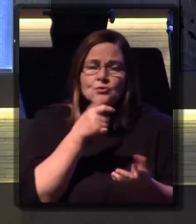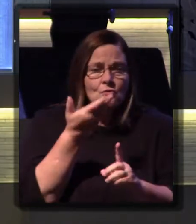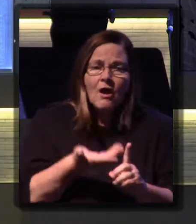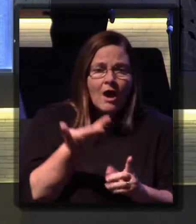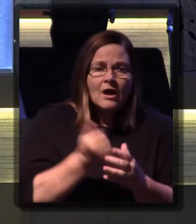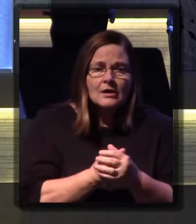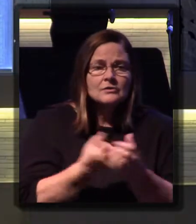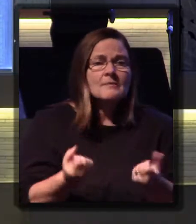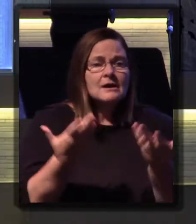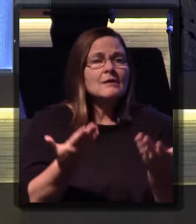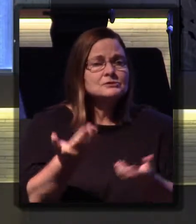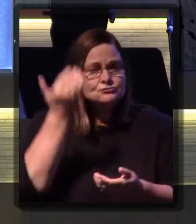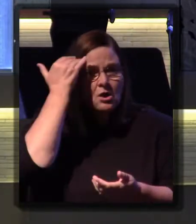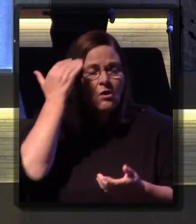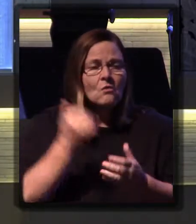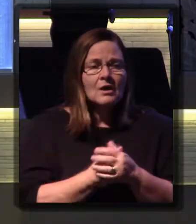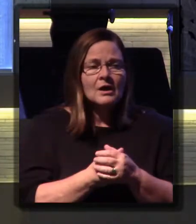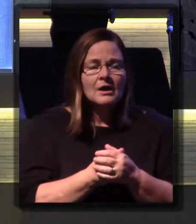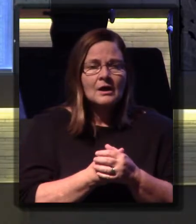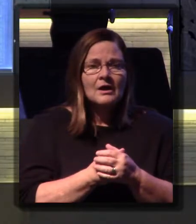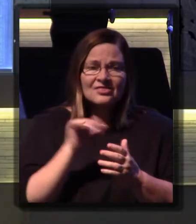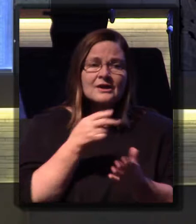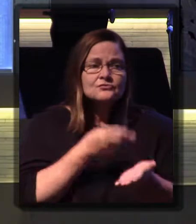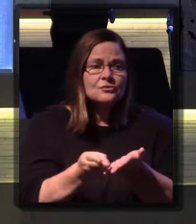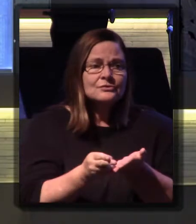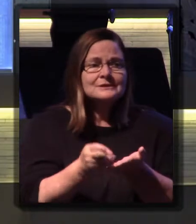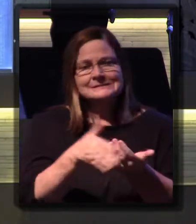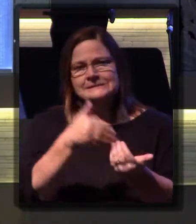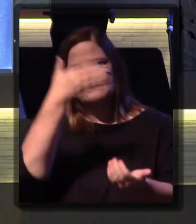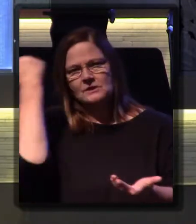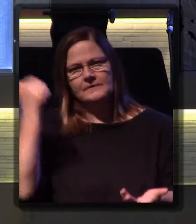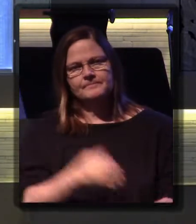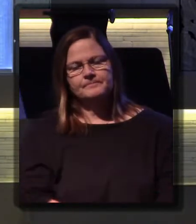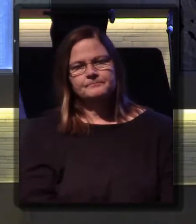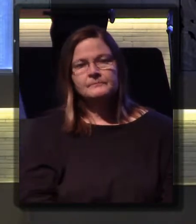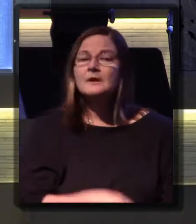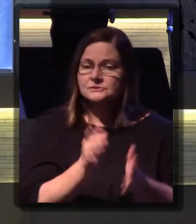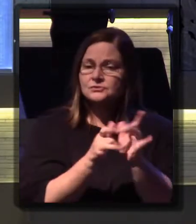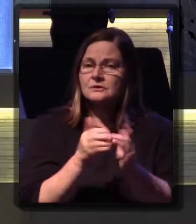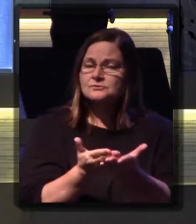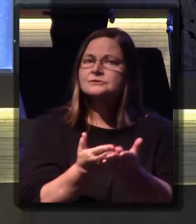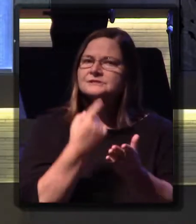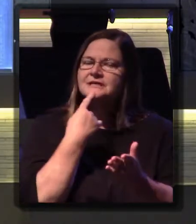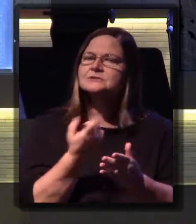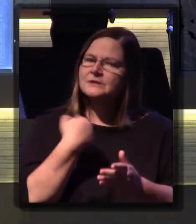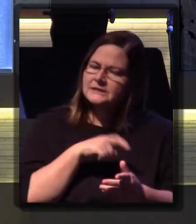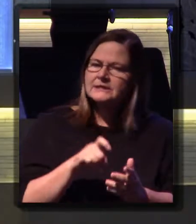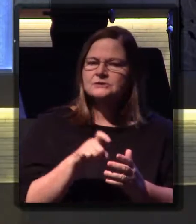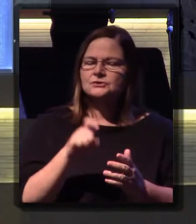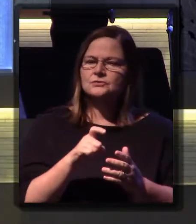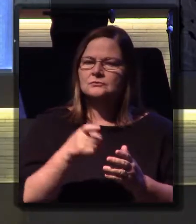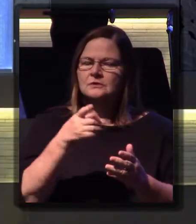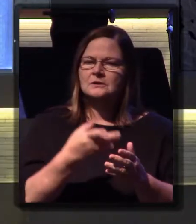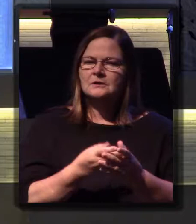over and over and over again, no matter who you are, no matter how much you learn, no matter how much you know. That truth is